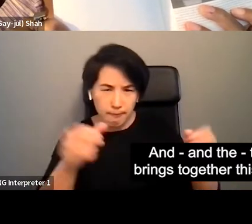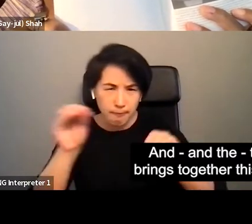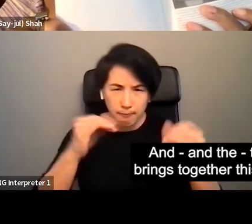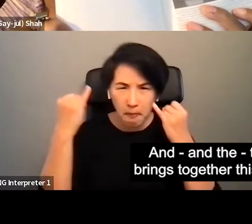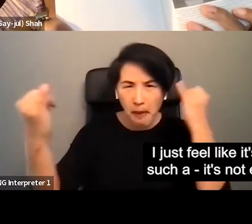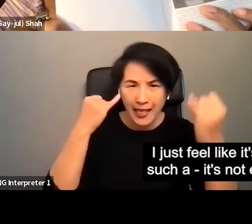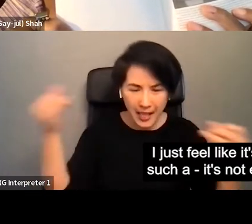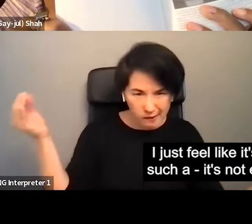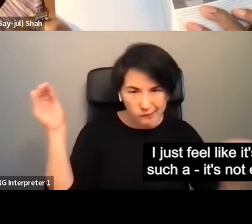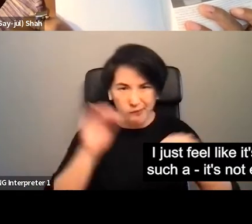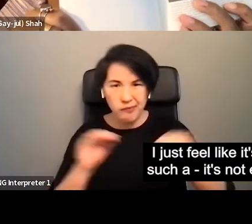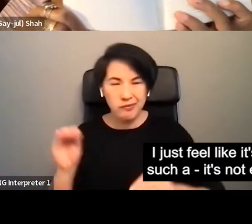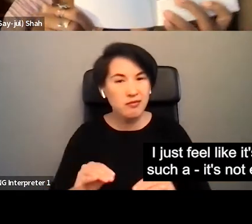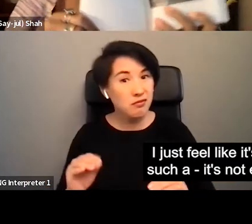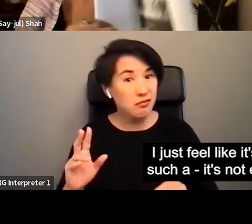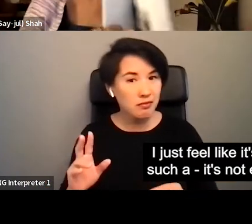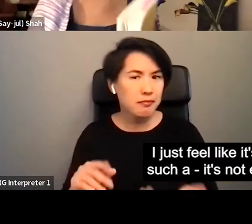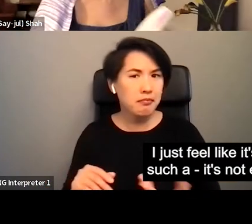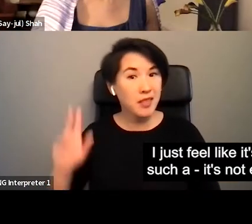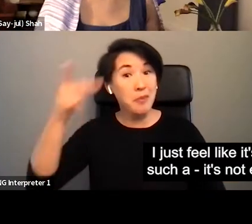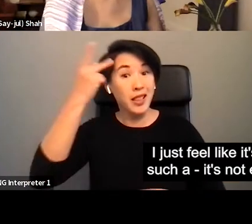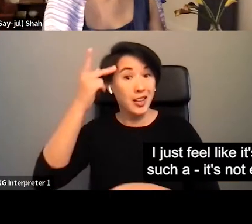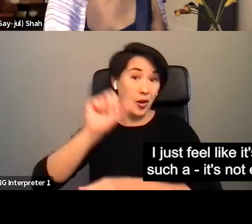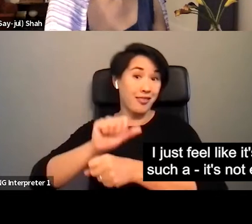is a very political type of labor.